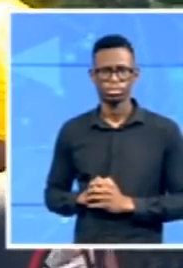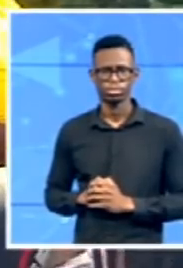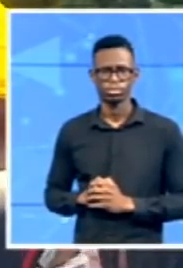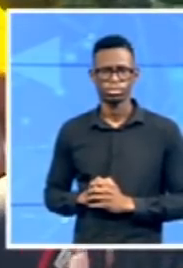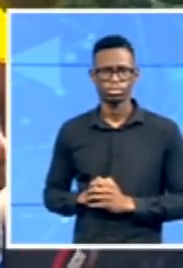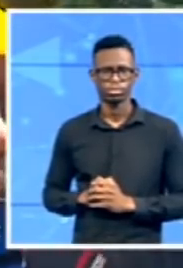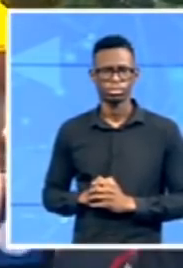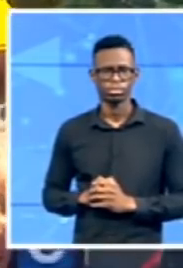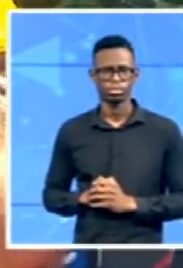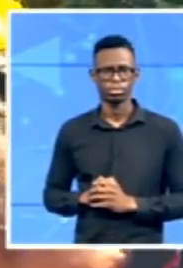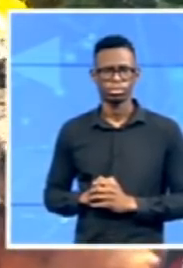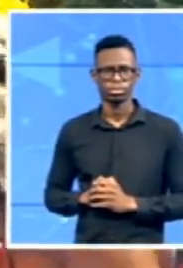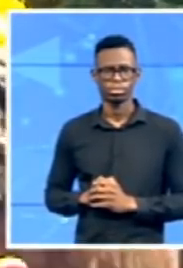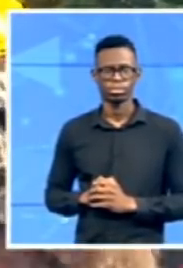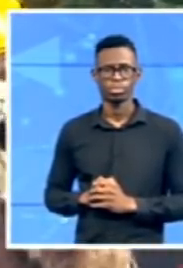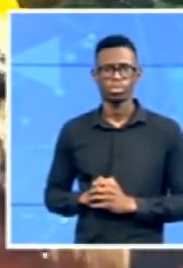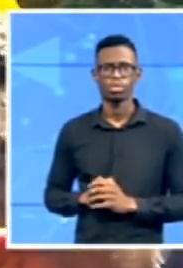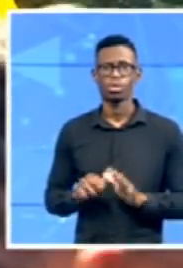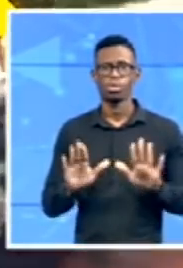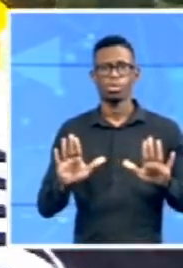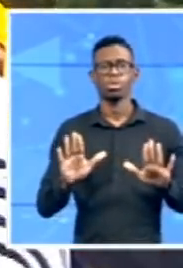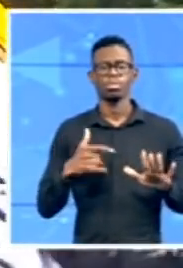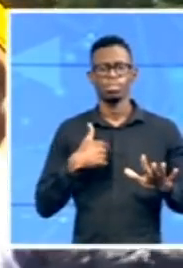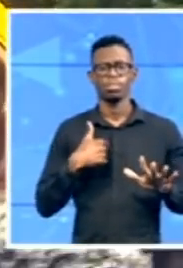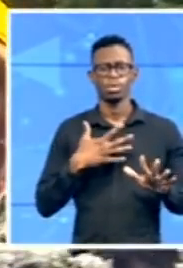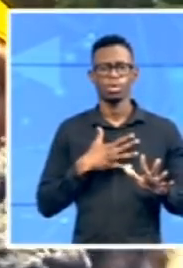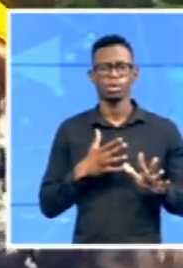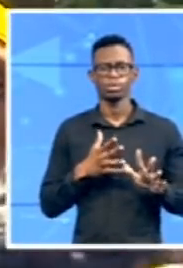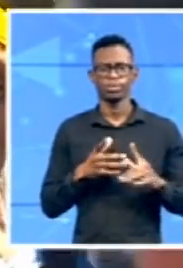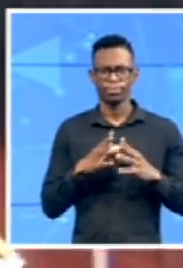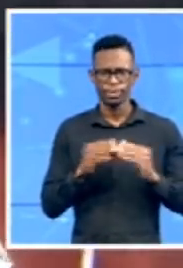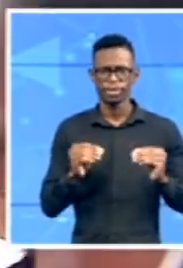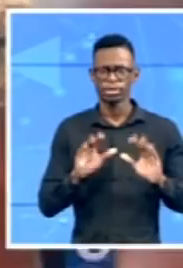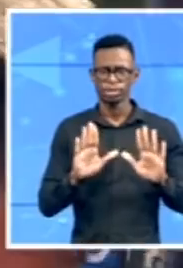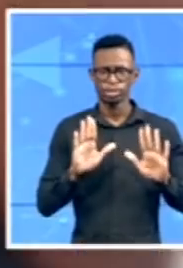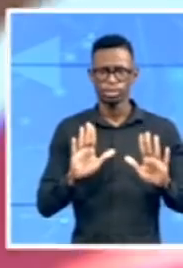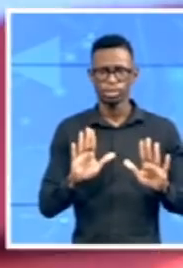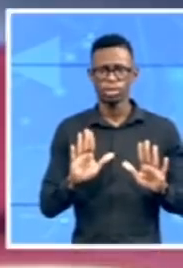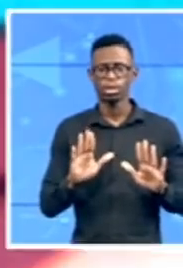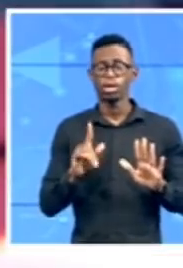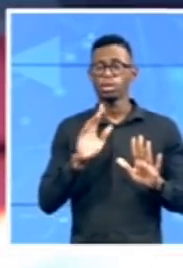Sit down, let me conclude. Ignore what is happening here.